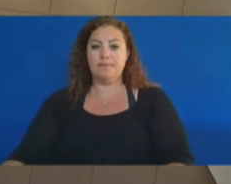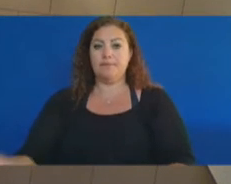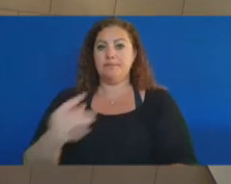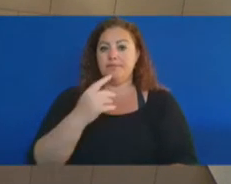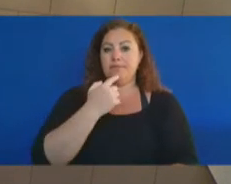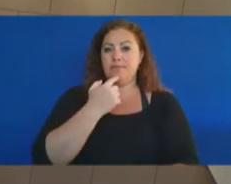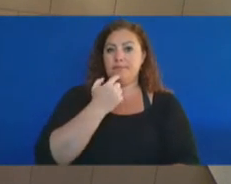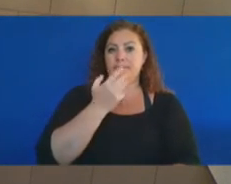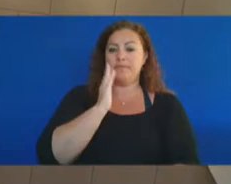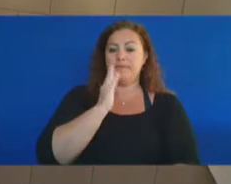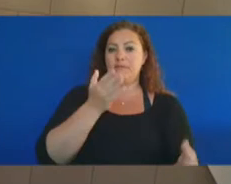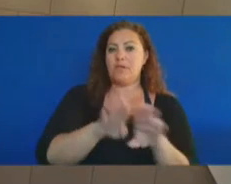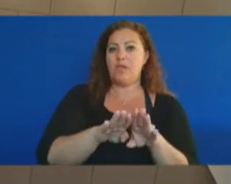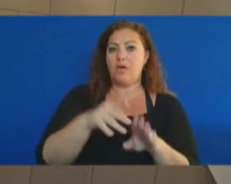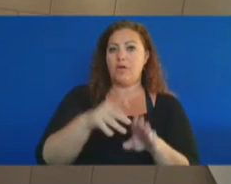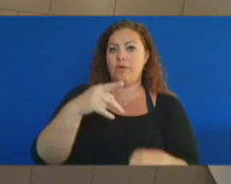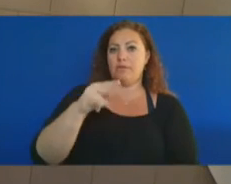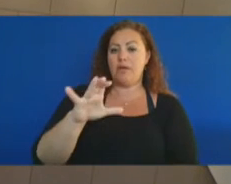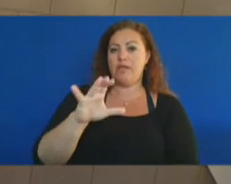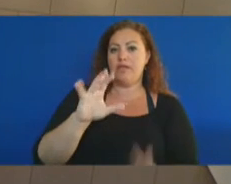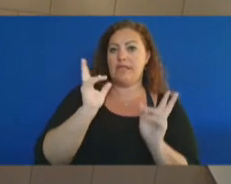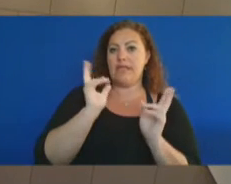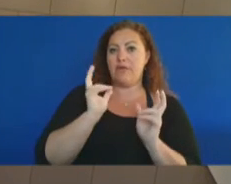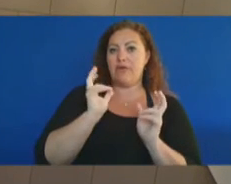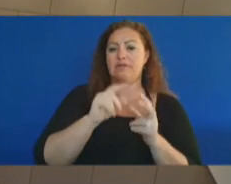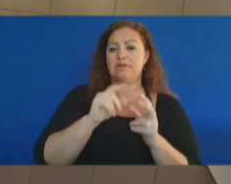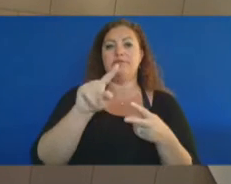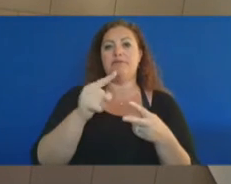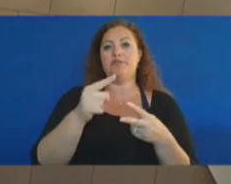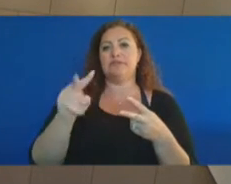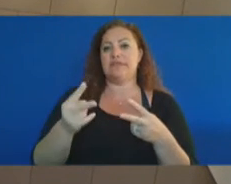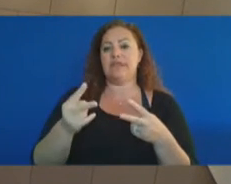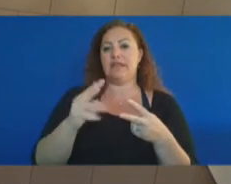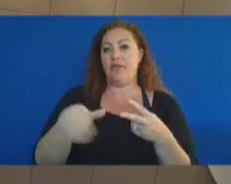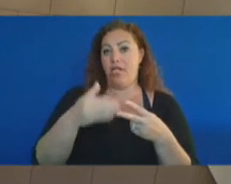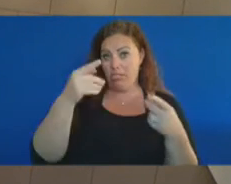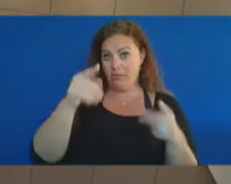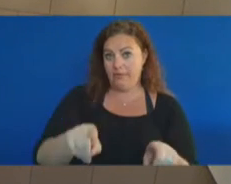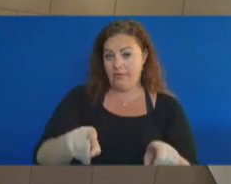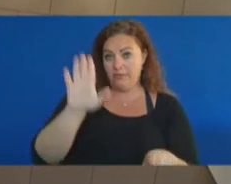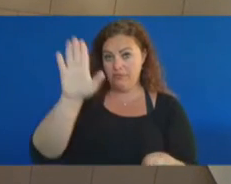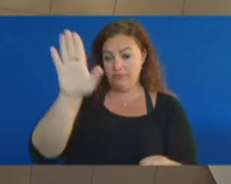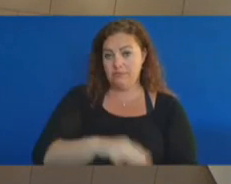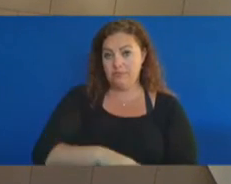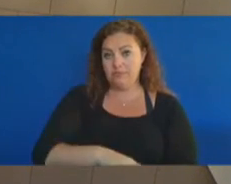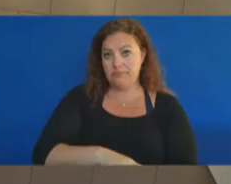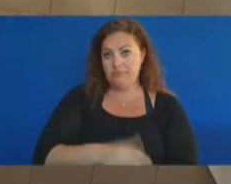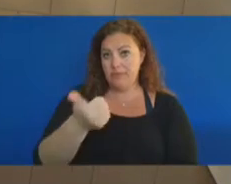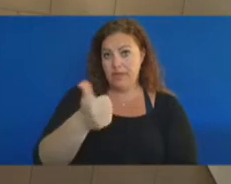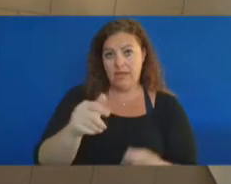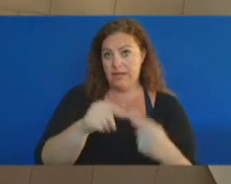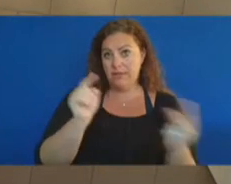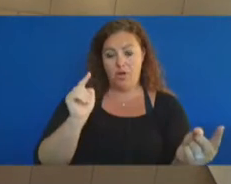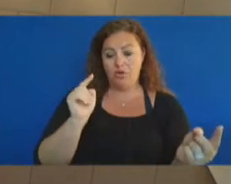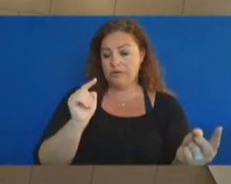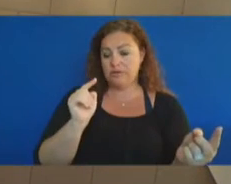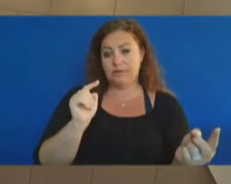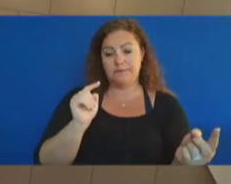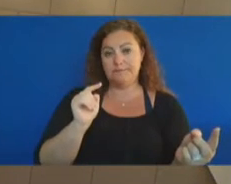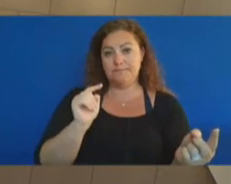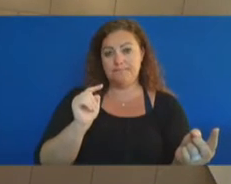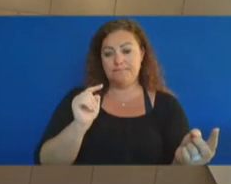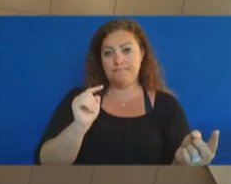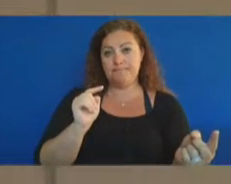public hearing second second all in favor that motion raise your hand any oppose um that's